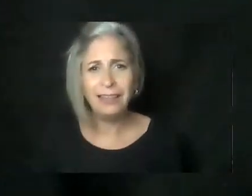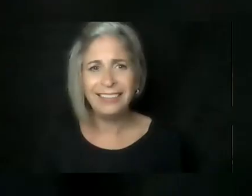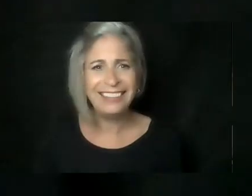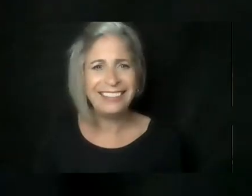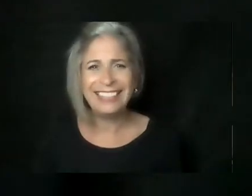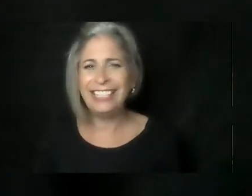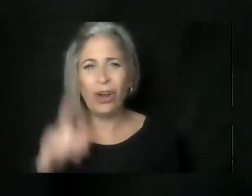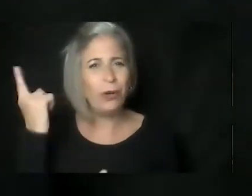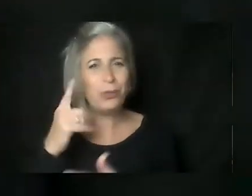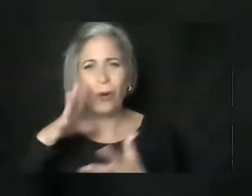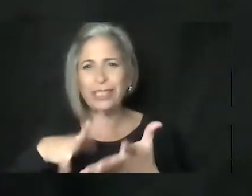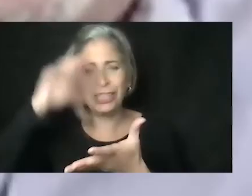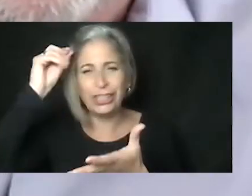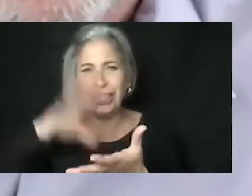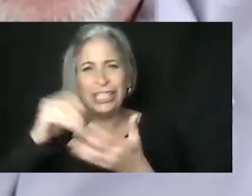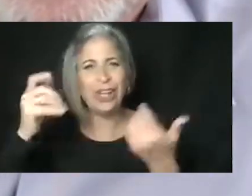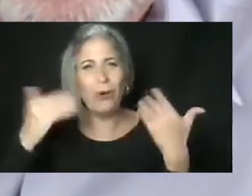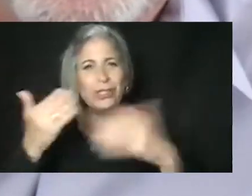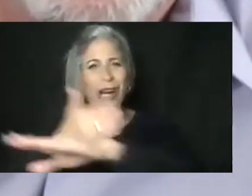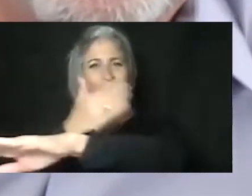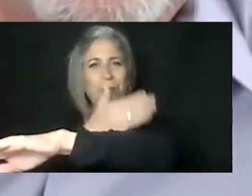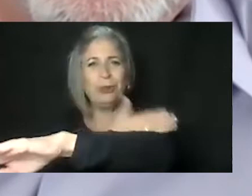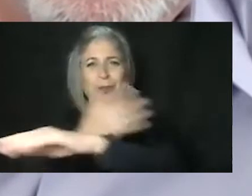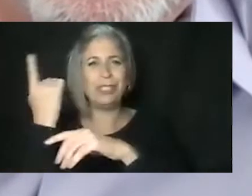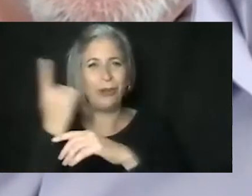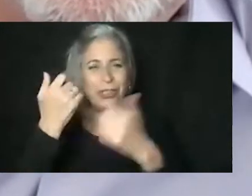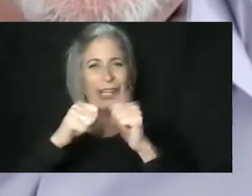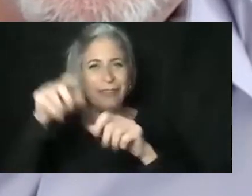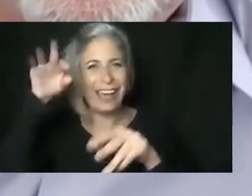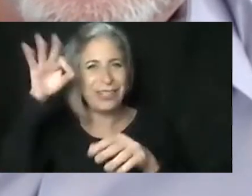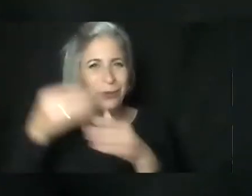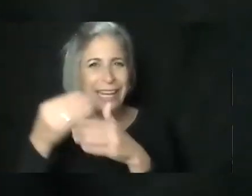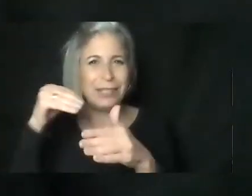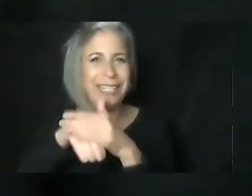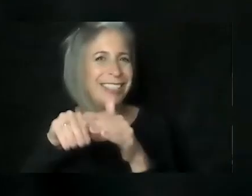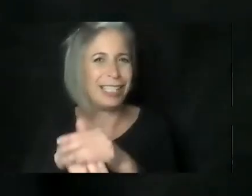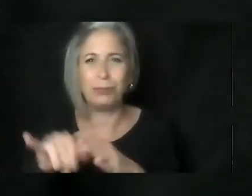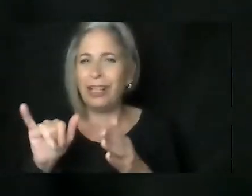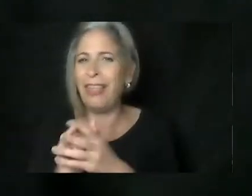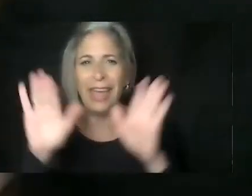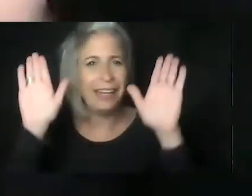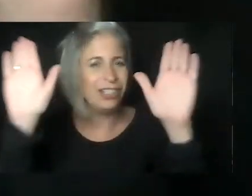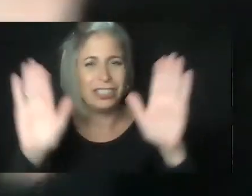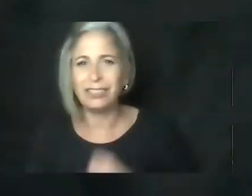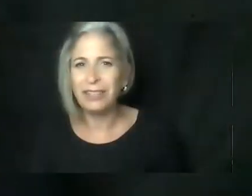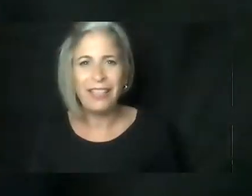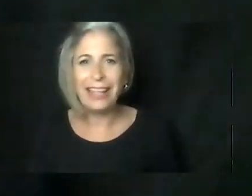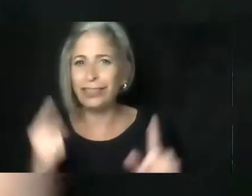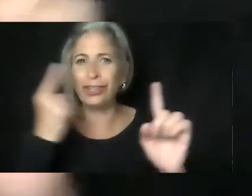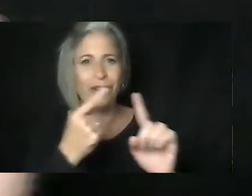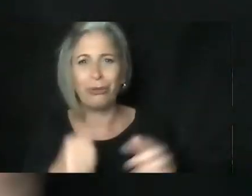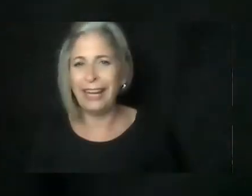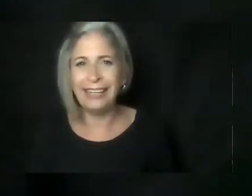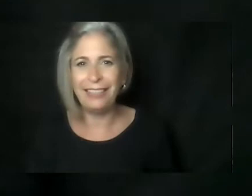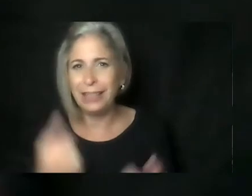Todd. He's always wants to learn. He's always trying to improve. He's always trying to find a way to be accessible. And that's